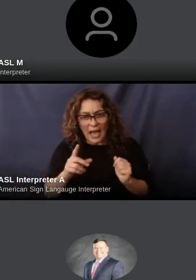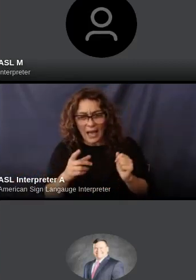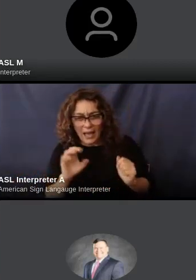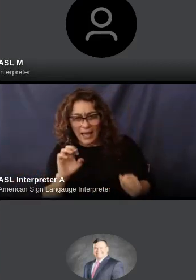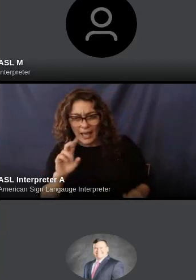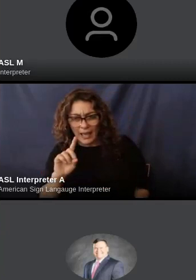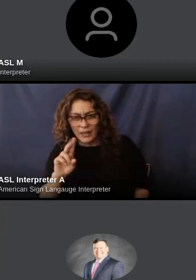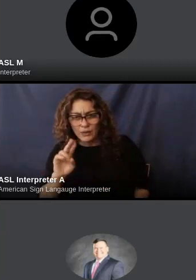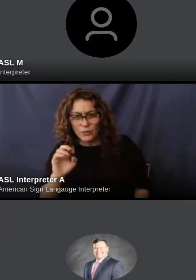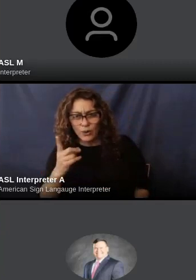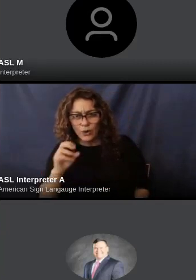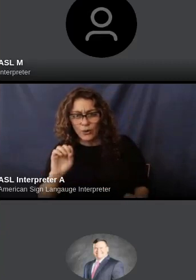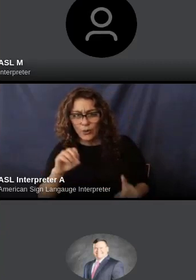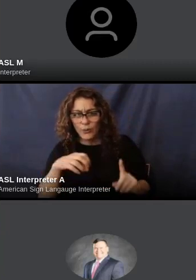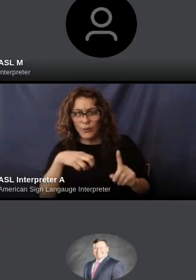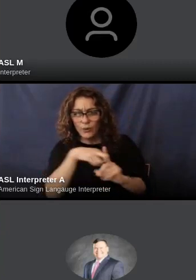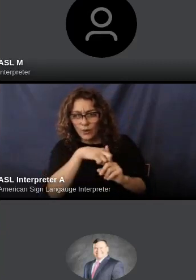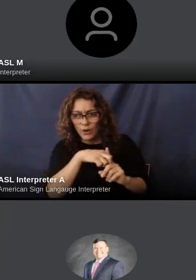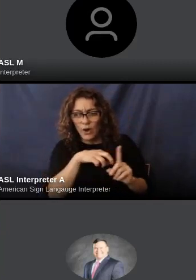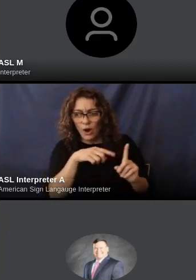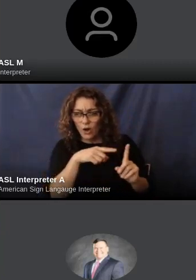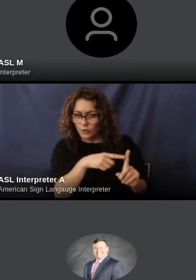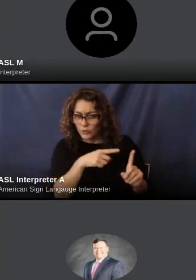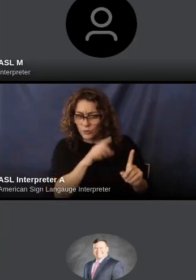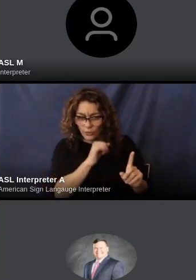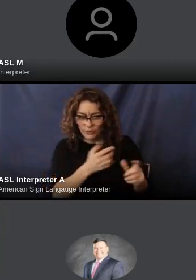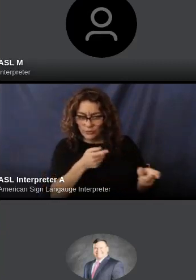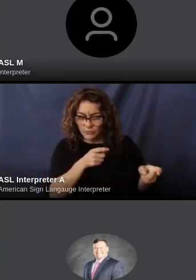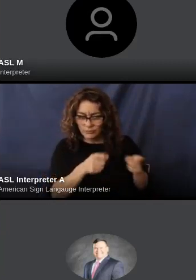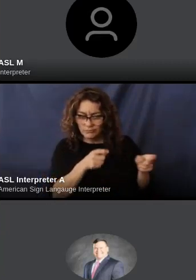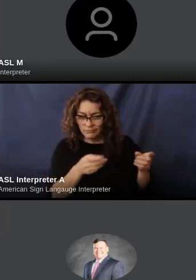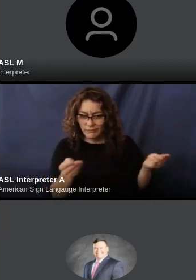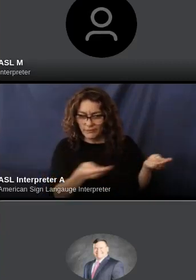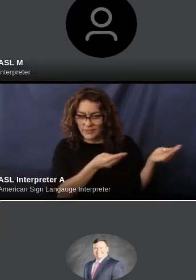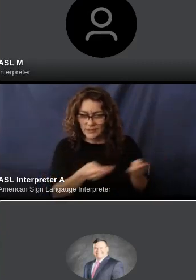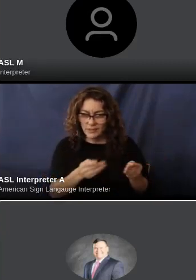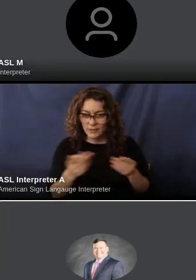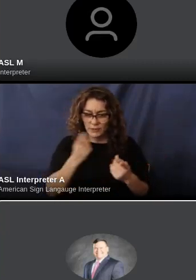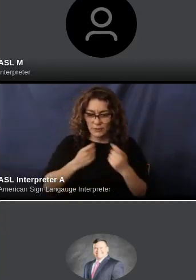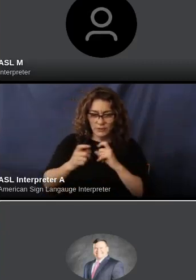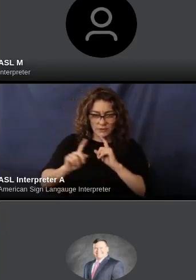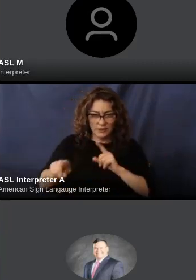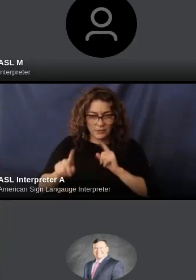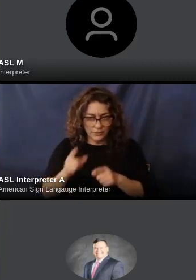and perhaps facilitate some Q&A if there are some questions I haven't answered yet.